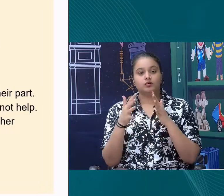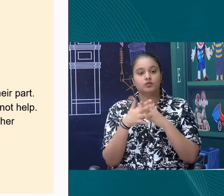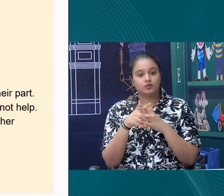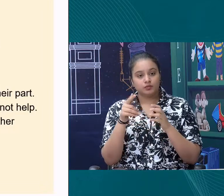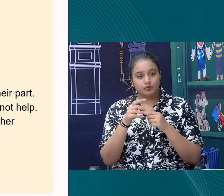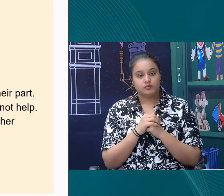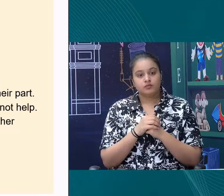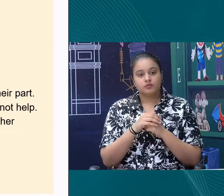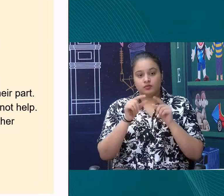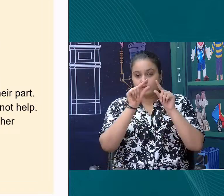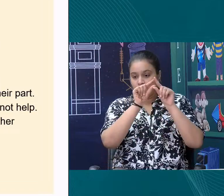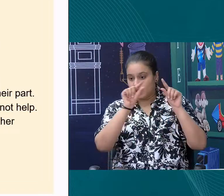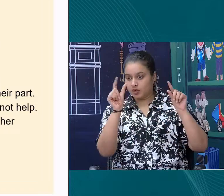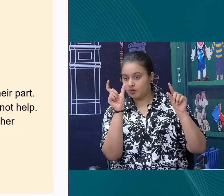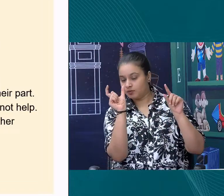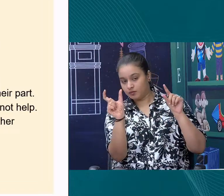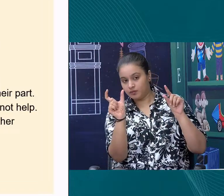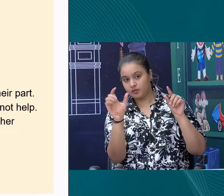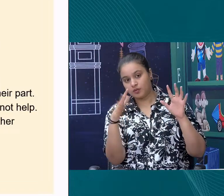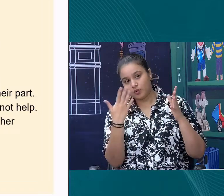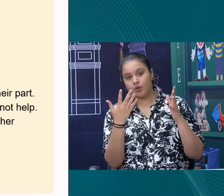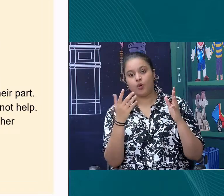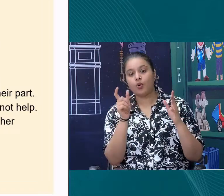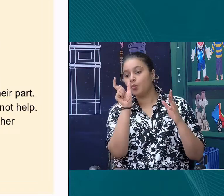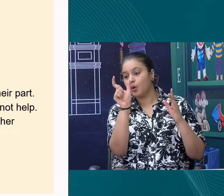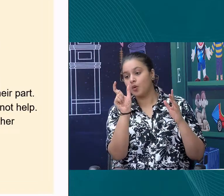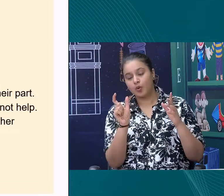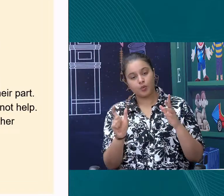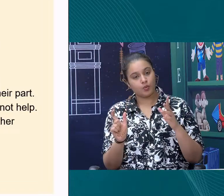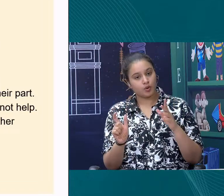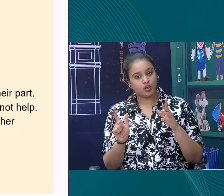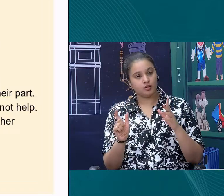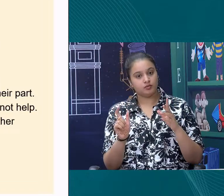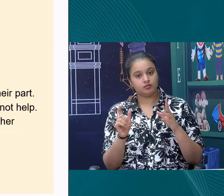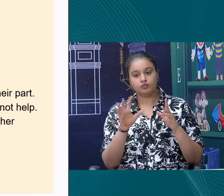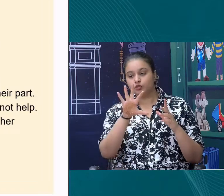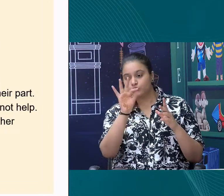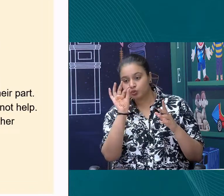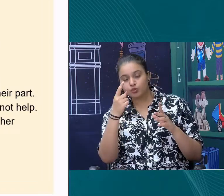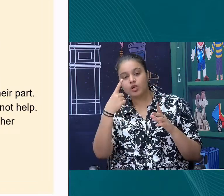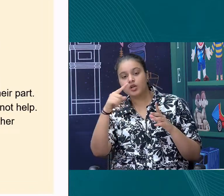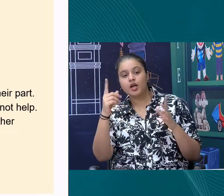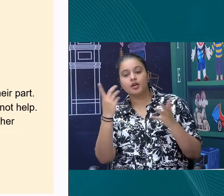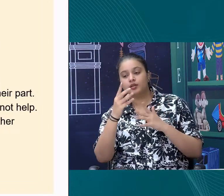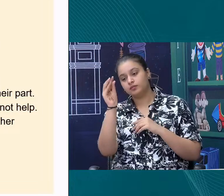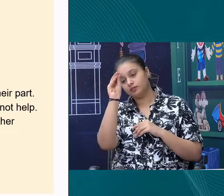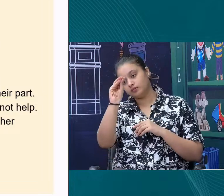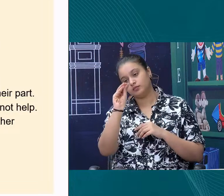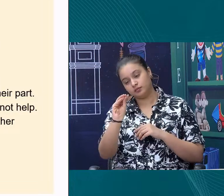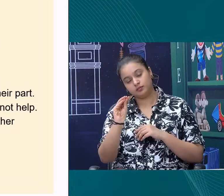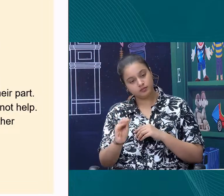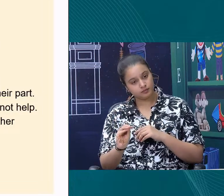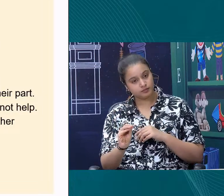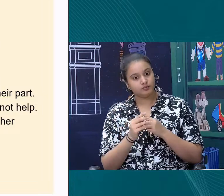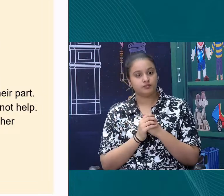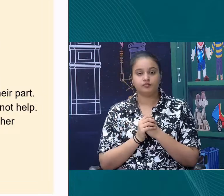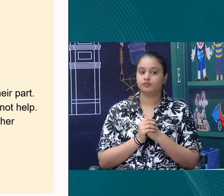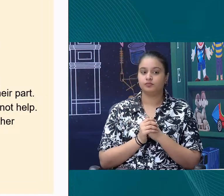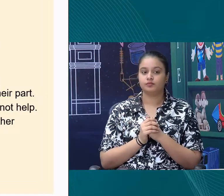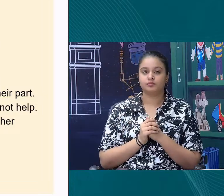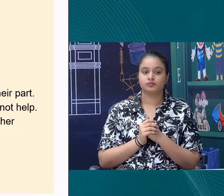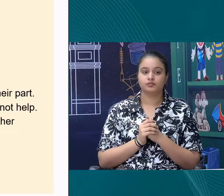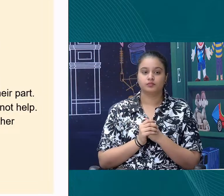children, and we have also provided a word bank. At the beginning of the story, the camel was very